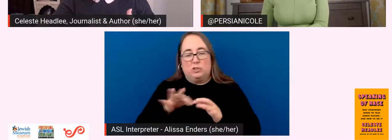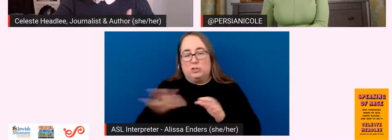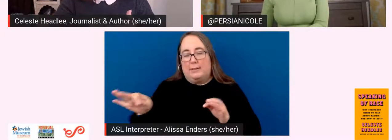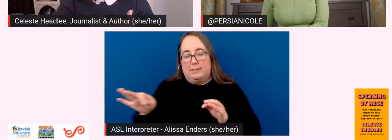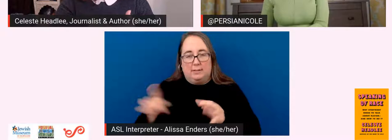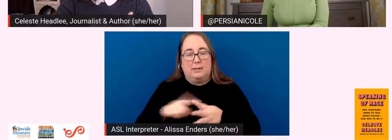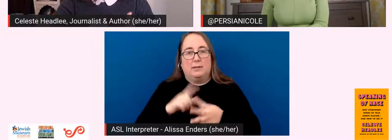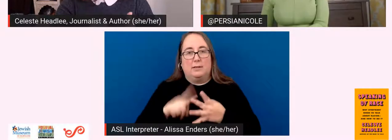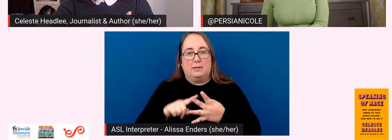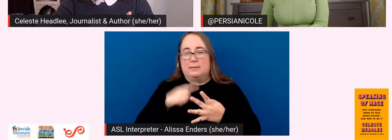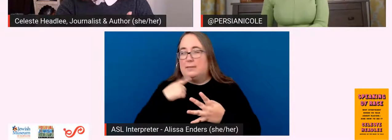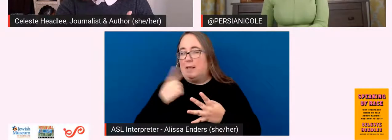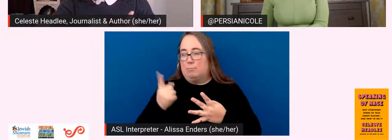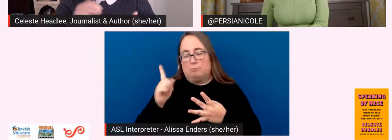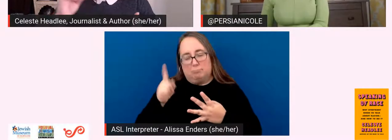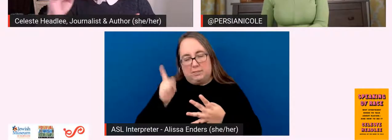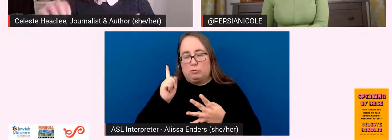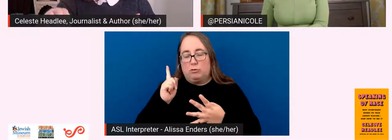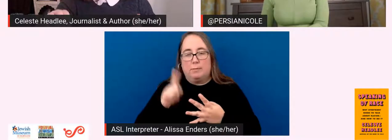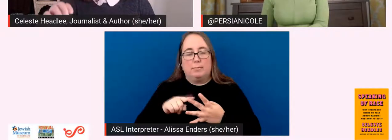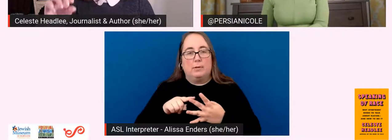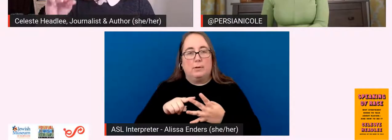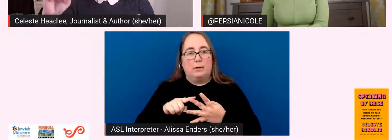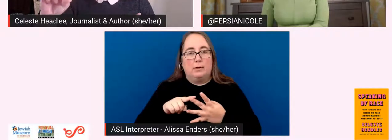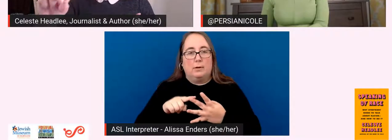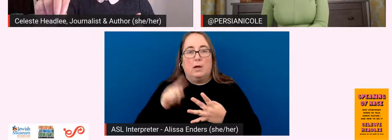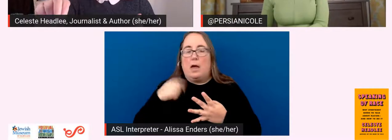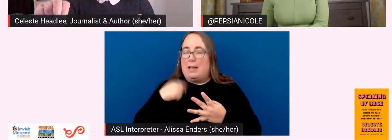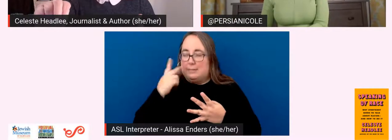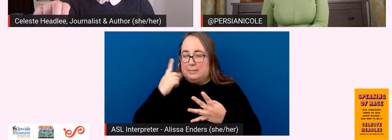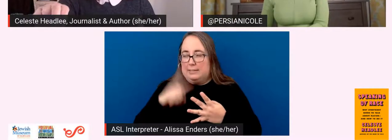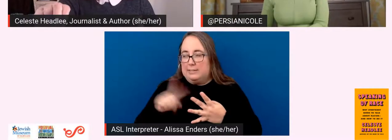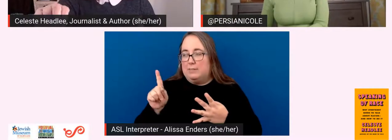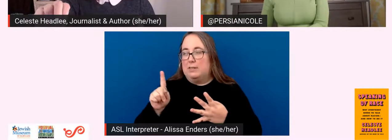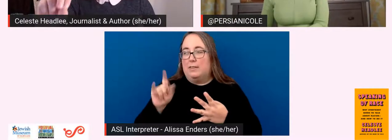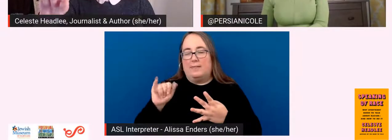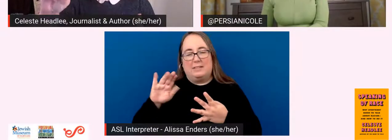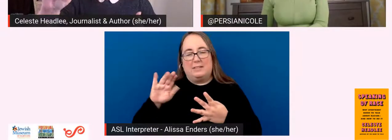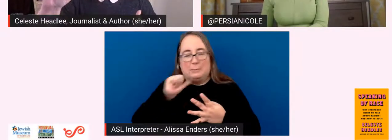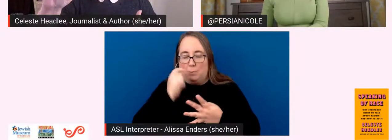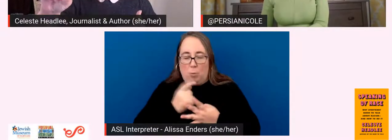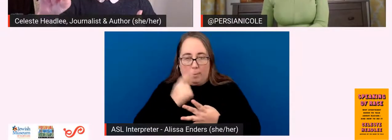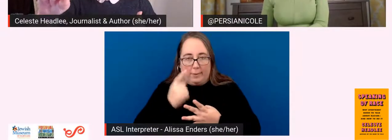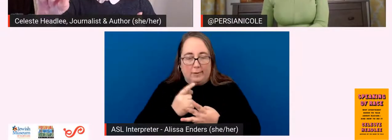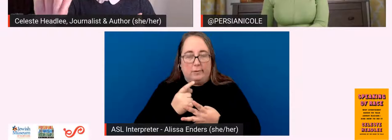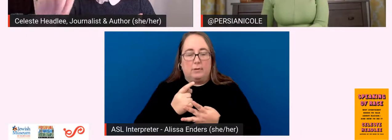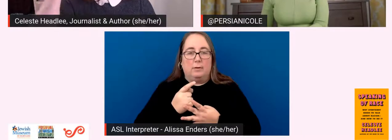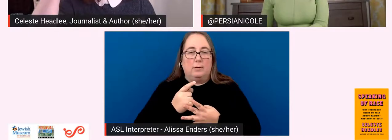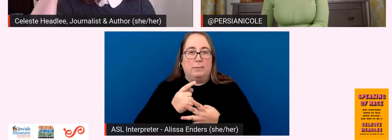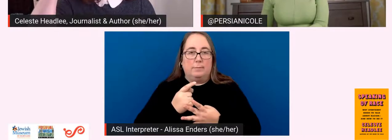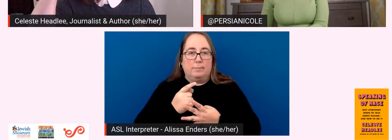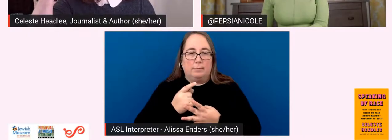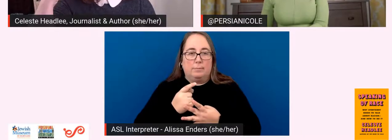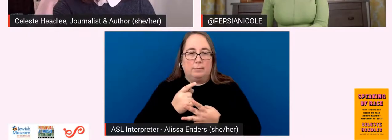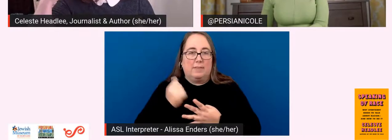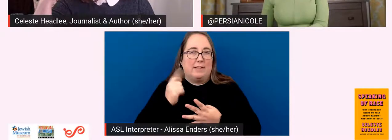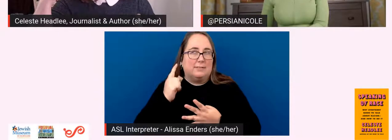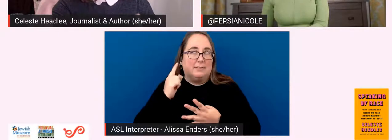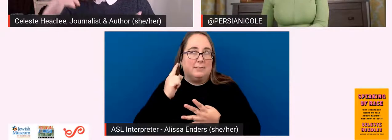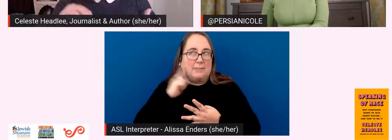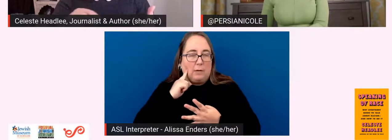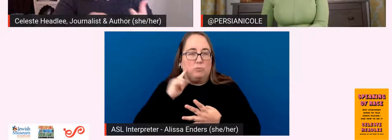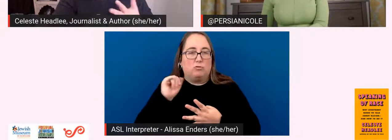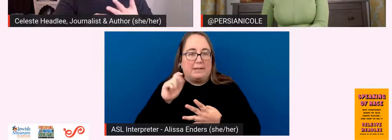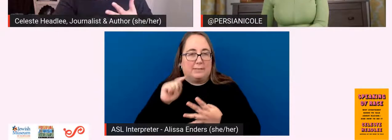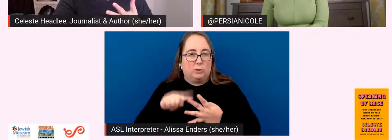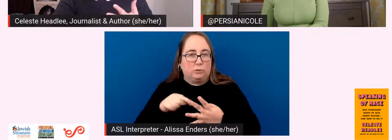Then you're going to tell them that you disagree. I see it differently. That seems inappropriate to me. You know, that sounds racist to